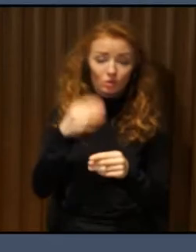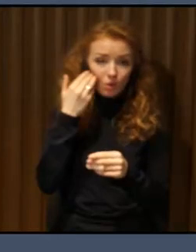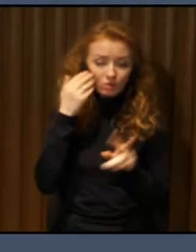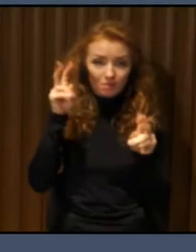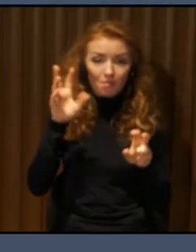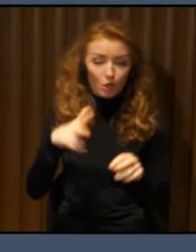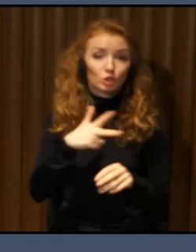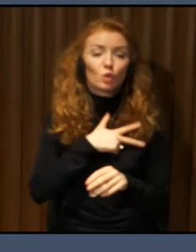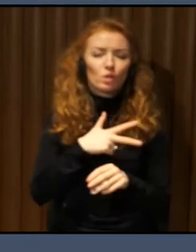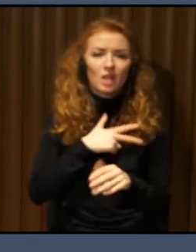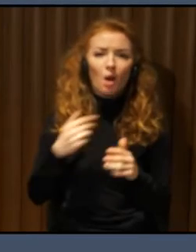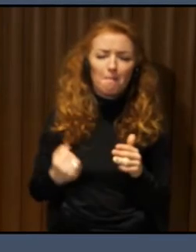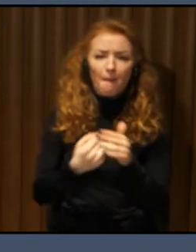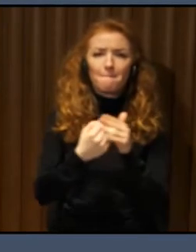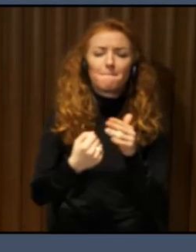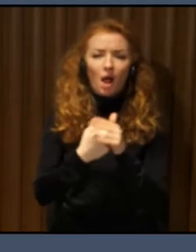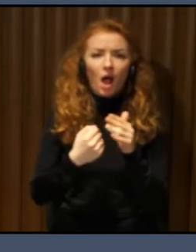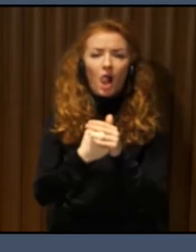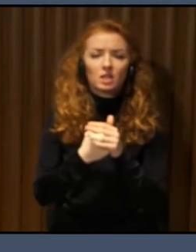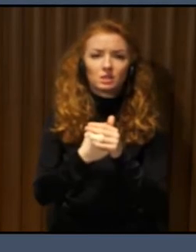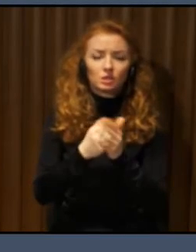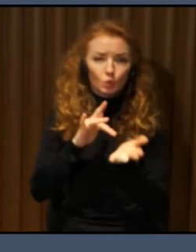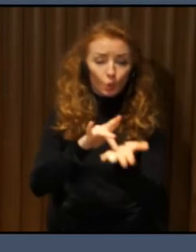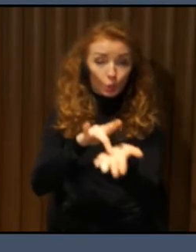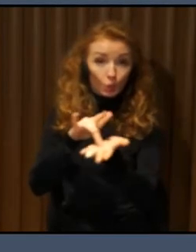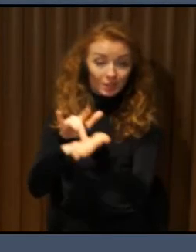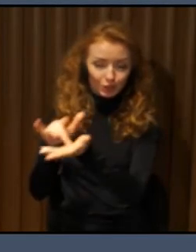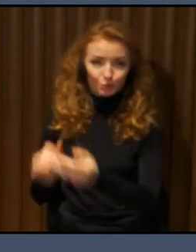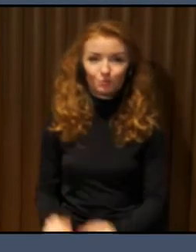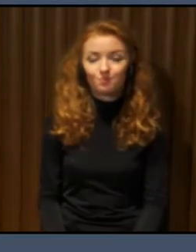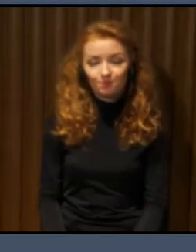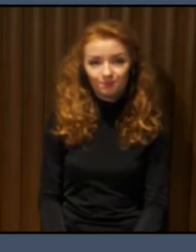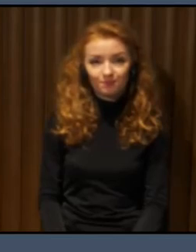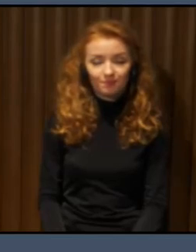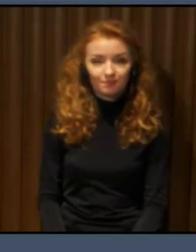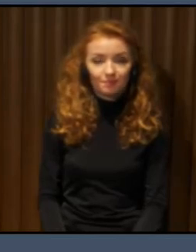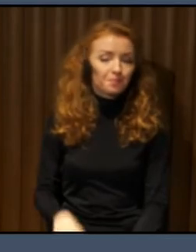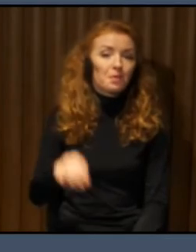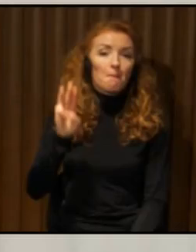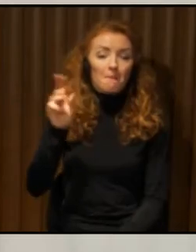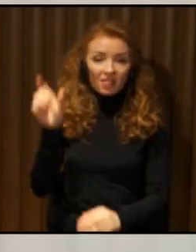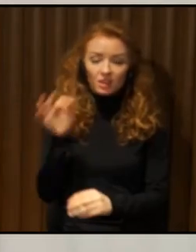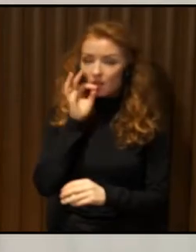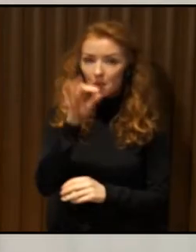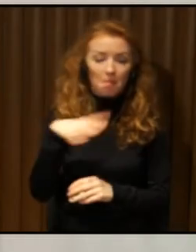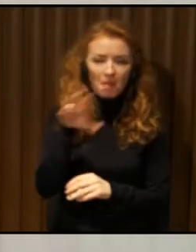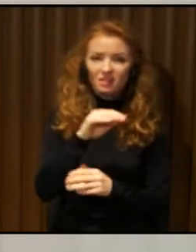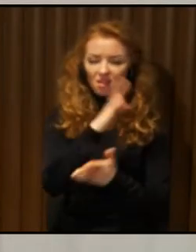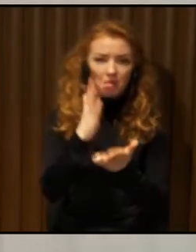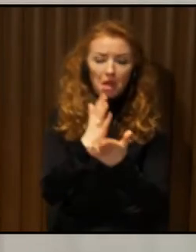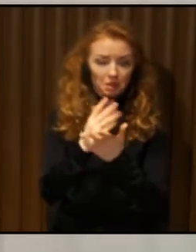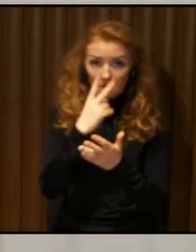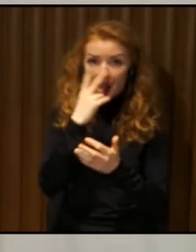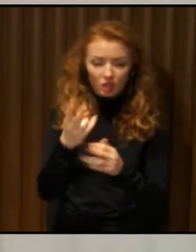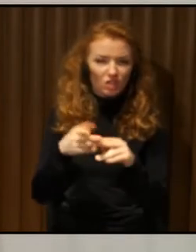That's a very good question. We've not seen any data for that yet. But what's interesting is some of our